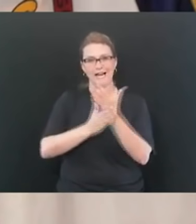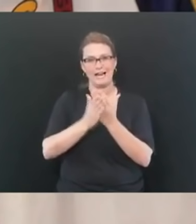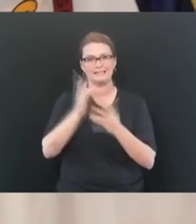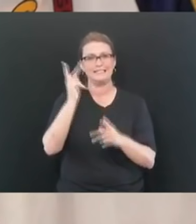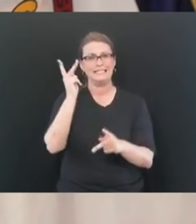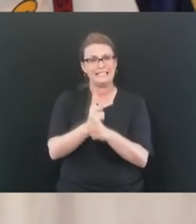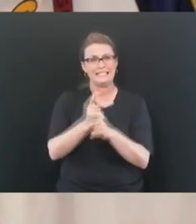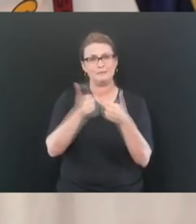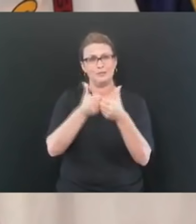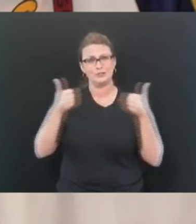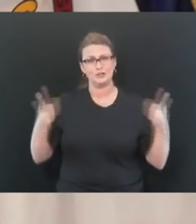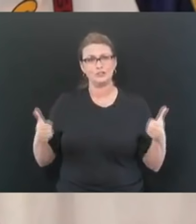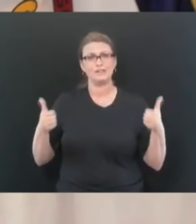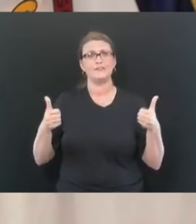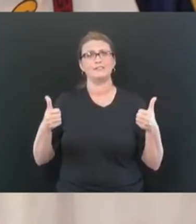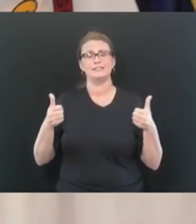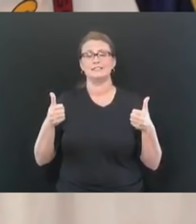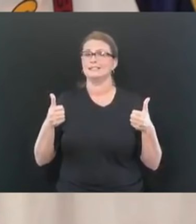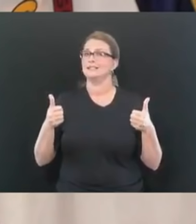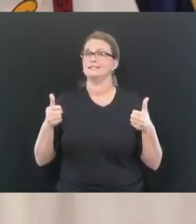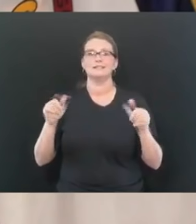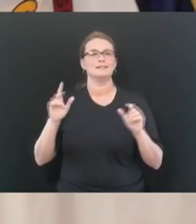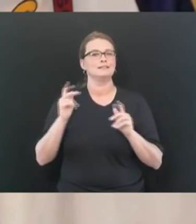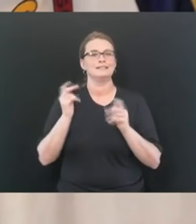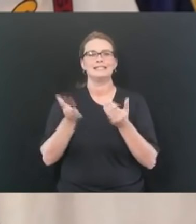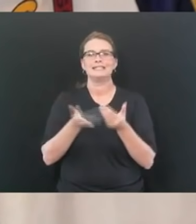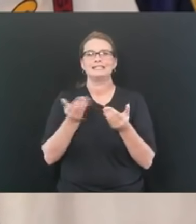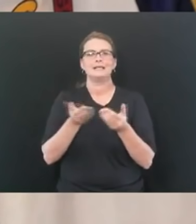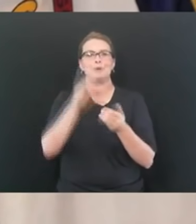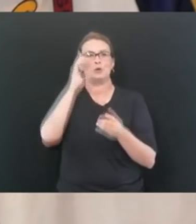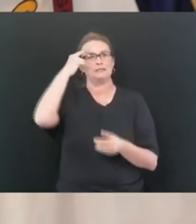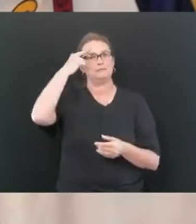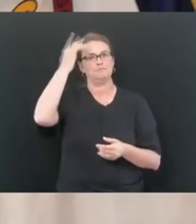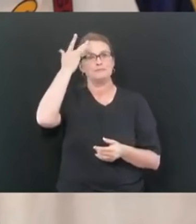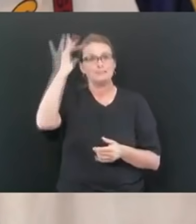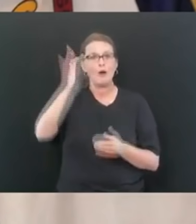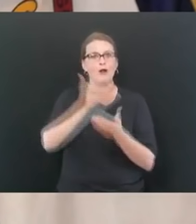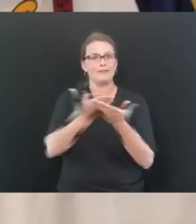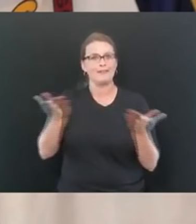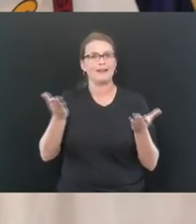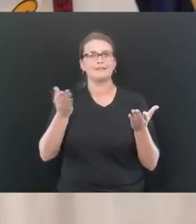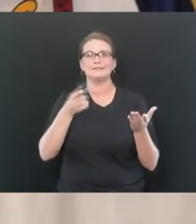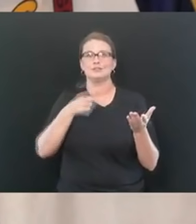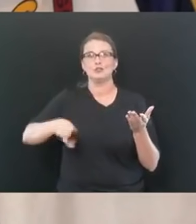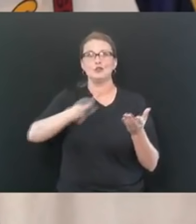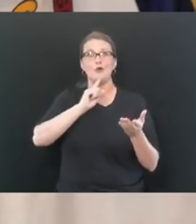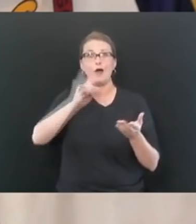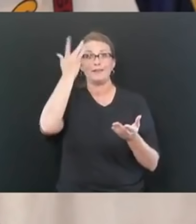social distancing. Absolutely, just do the stuff that's smart. You're the smart people,